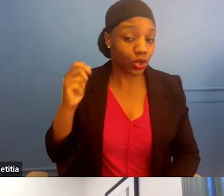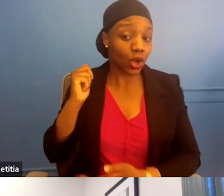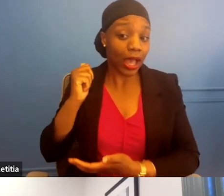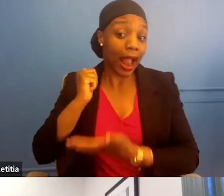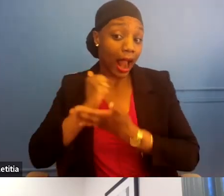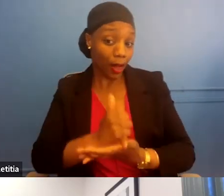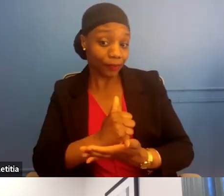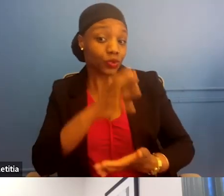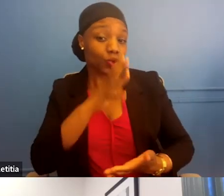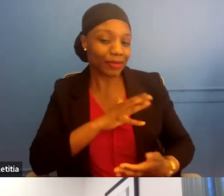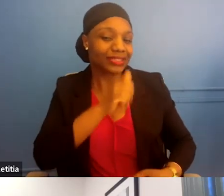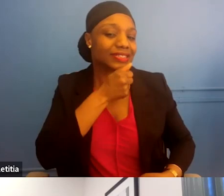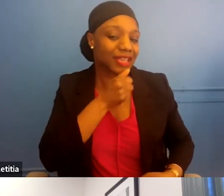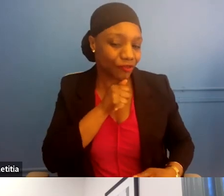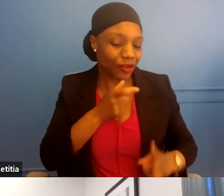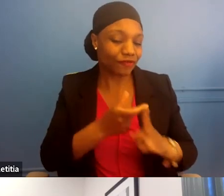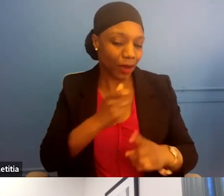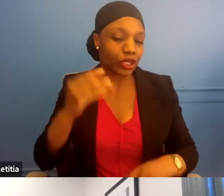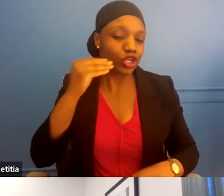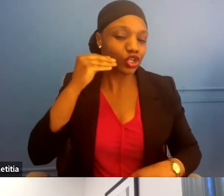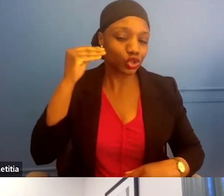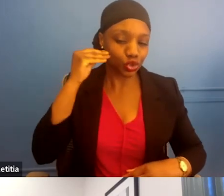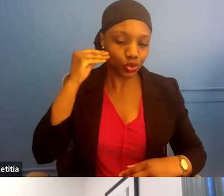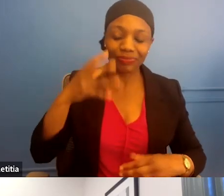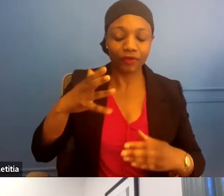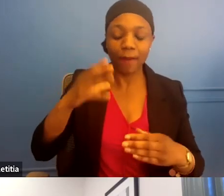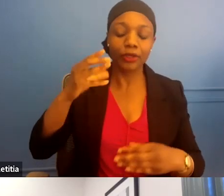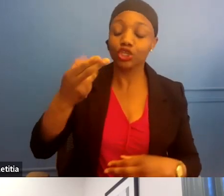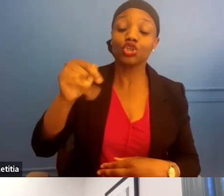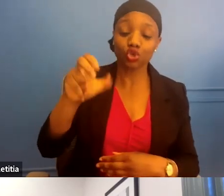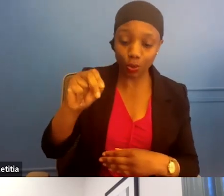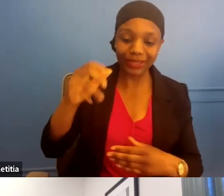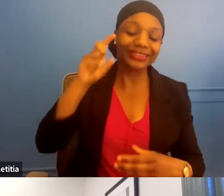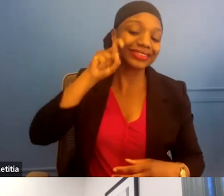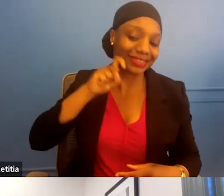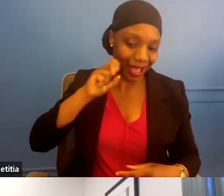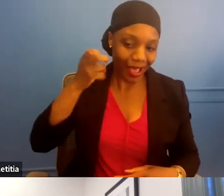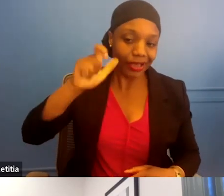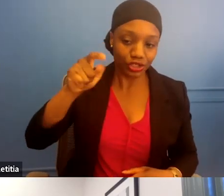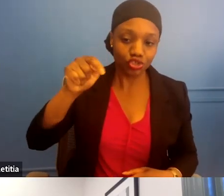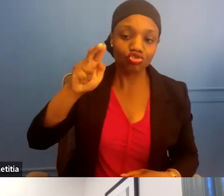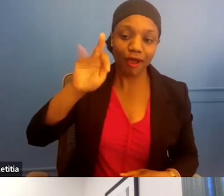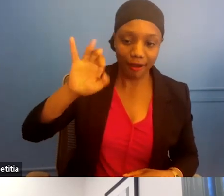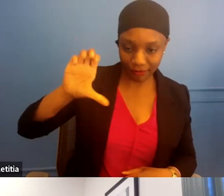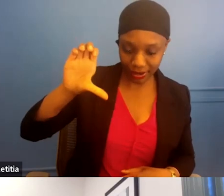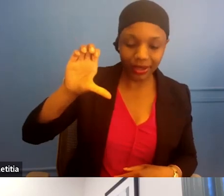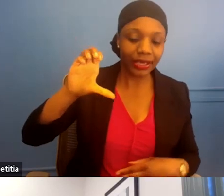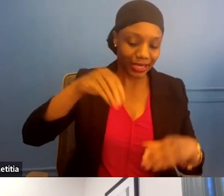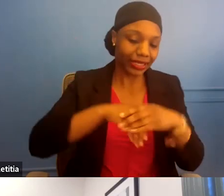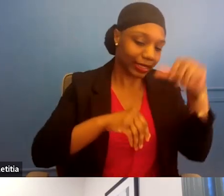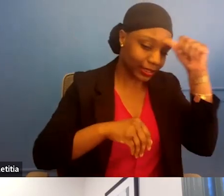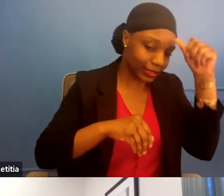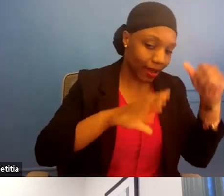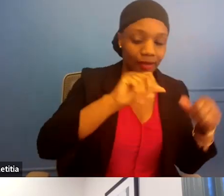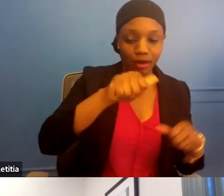women suffering from human sex trafficking, particularly in India and Nepal and a bunch of other countries globally. So